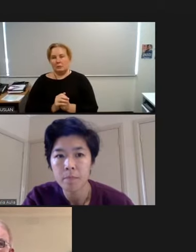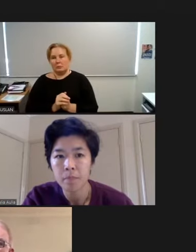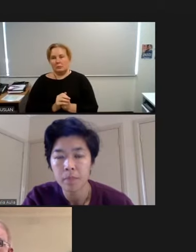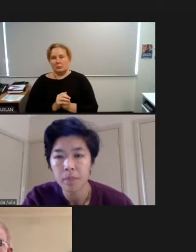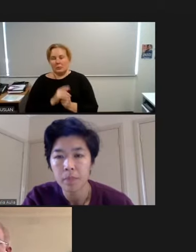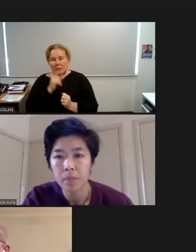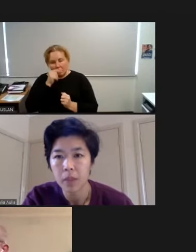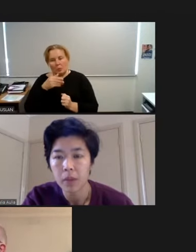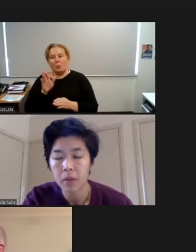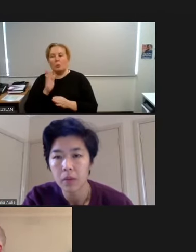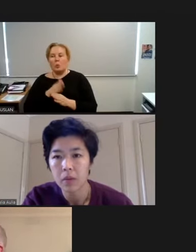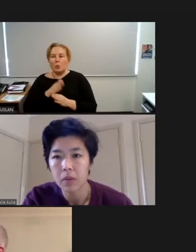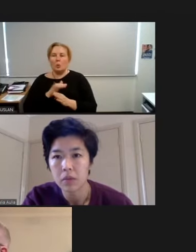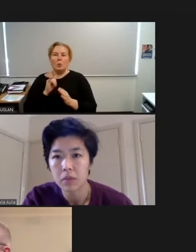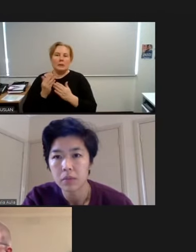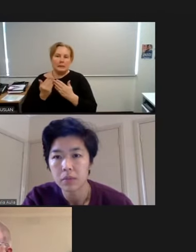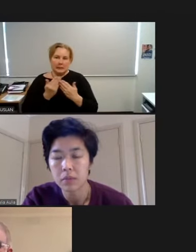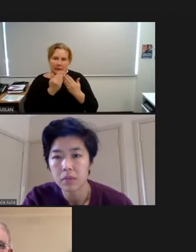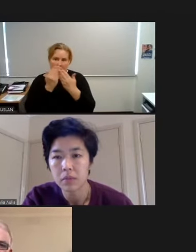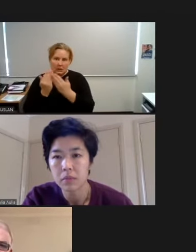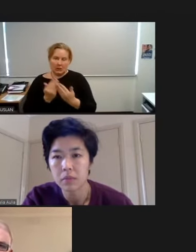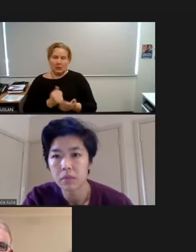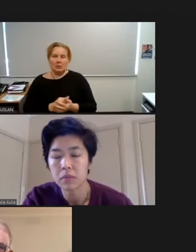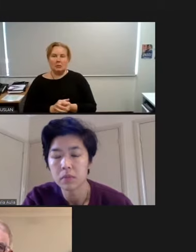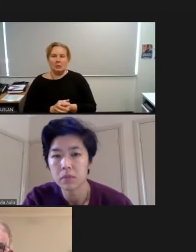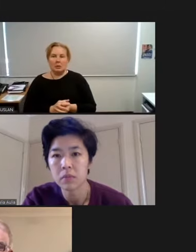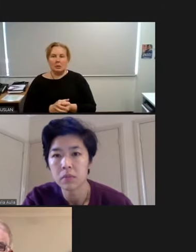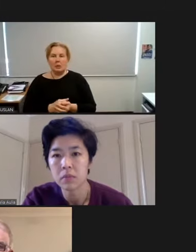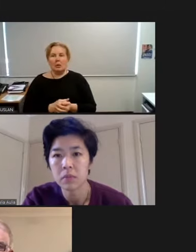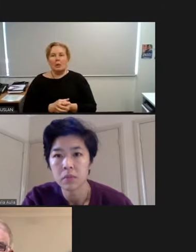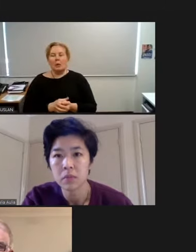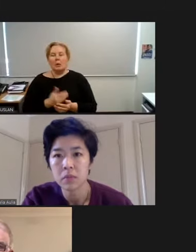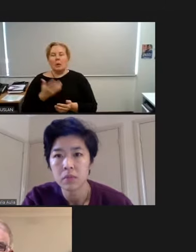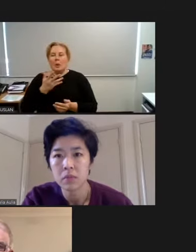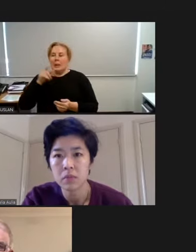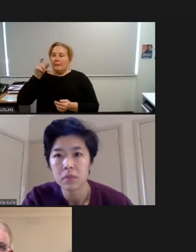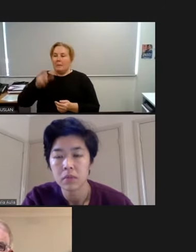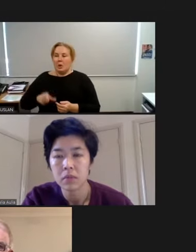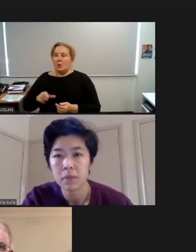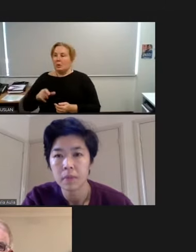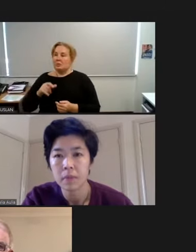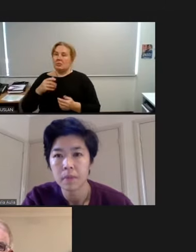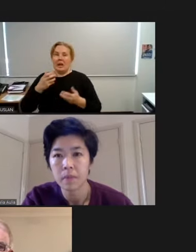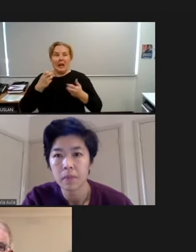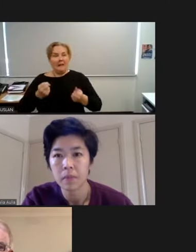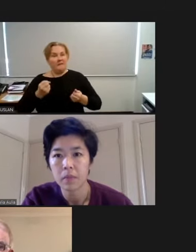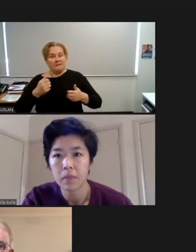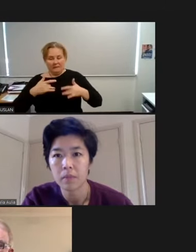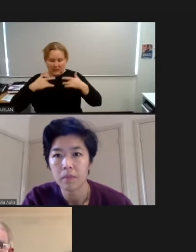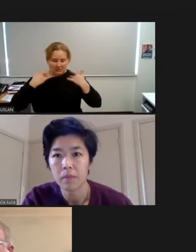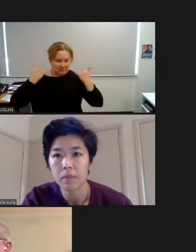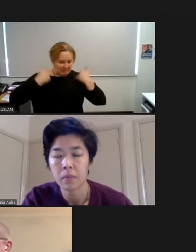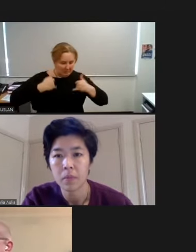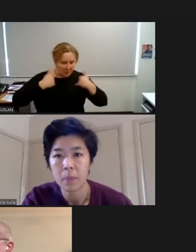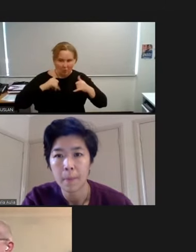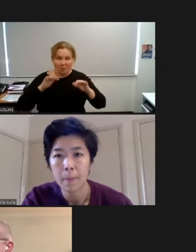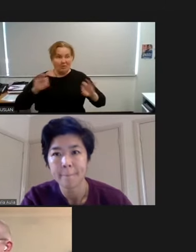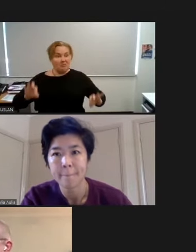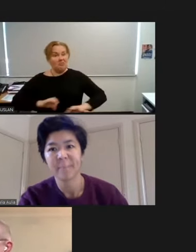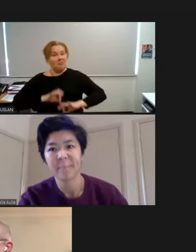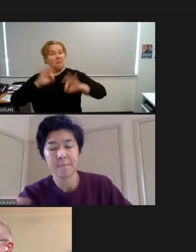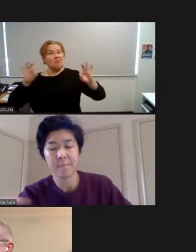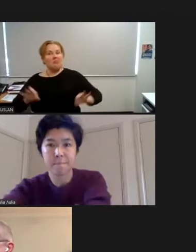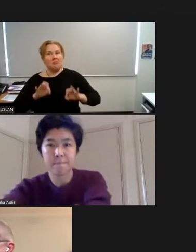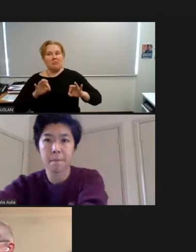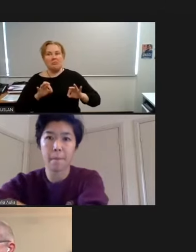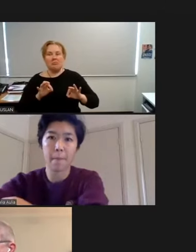and they've been tested, whether they've been symptomatic or asymptomatic, what does that mean in terms of for themselves and for